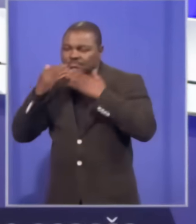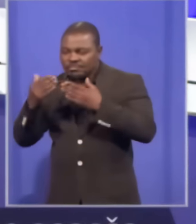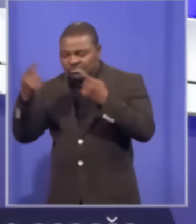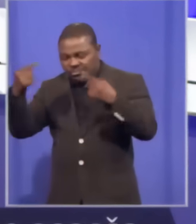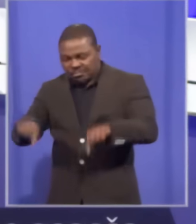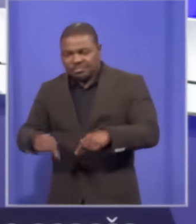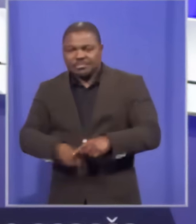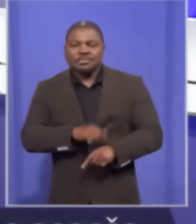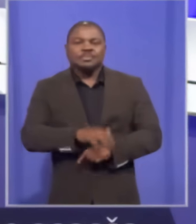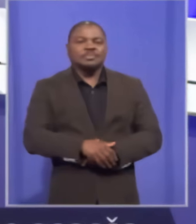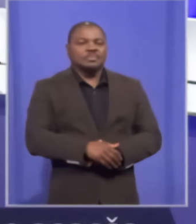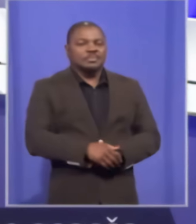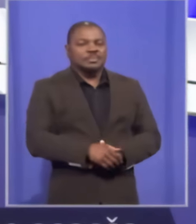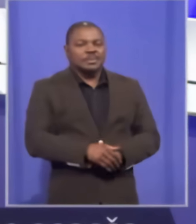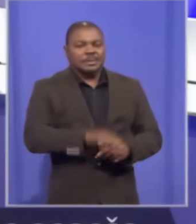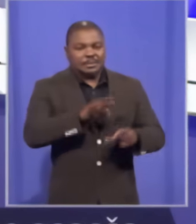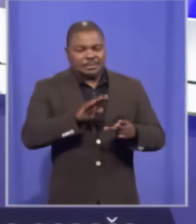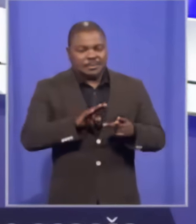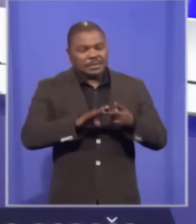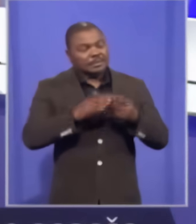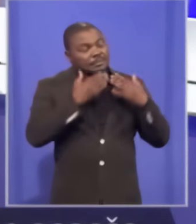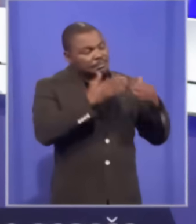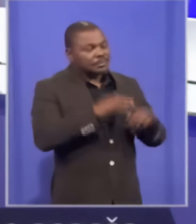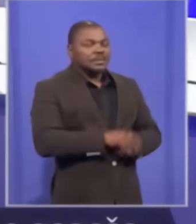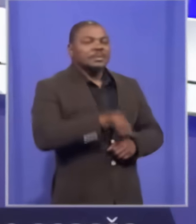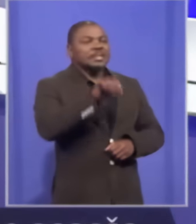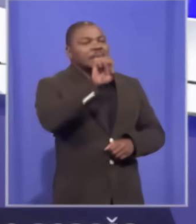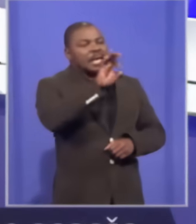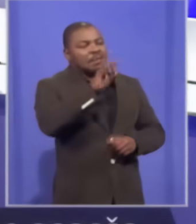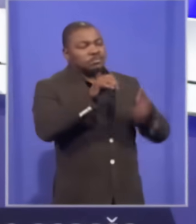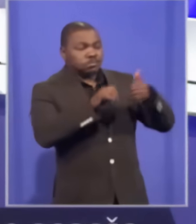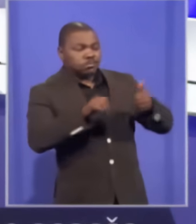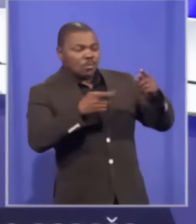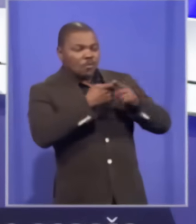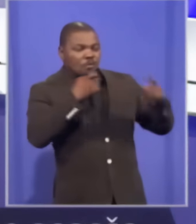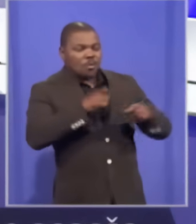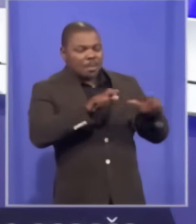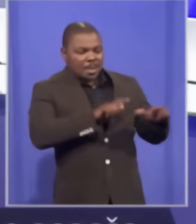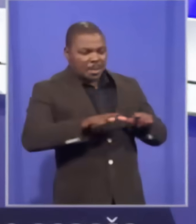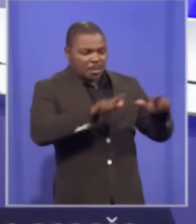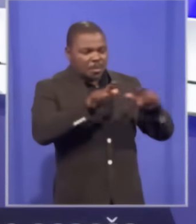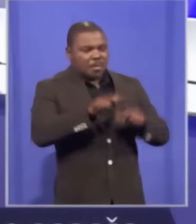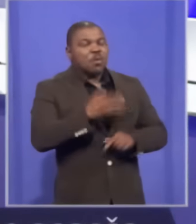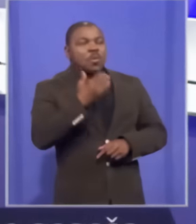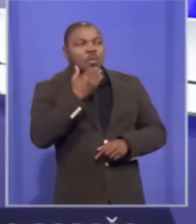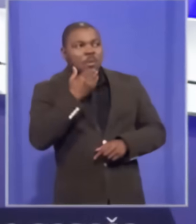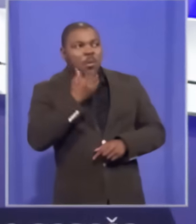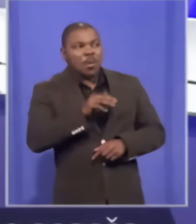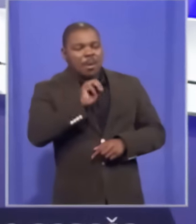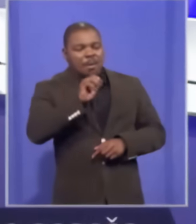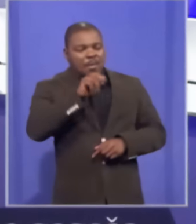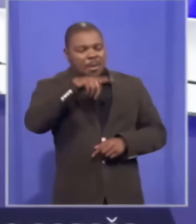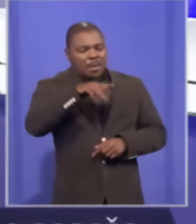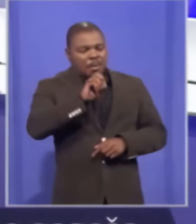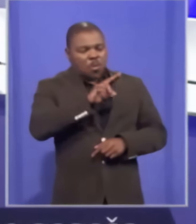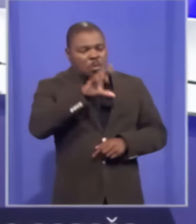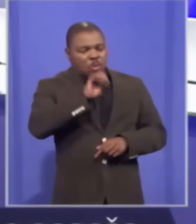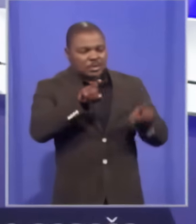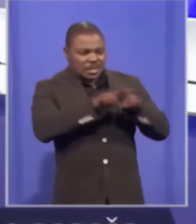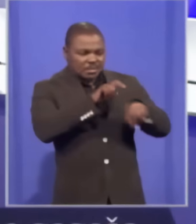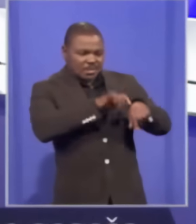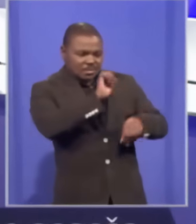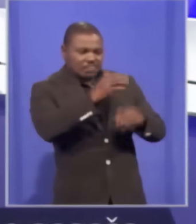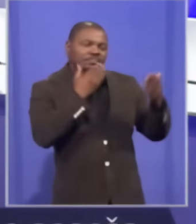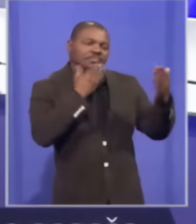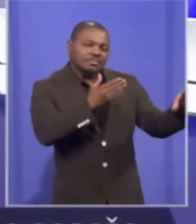kgašo re a leboga sebaka go moetapele wa EFF provinceng ya Limpopo ntate Lawrence Mapoulo re tloga re leboga nako ya